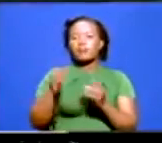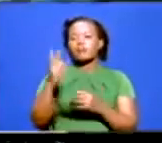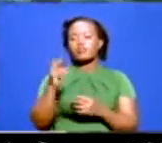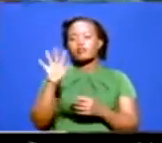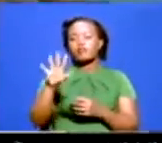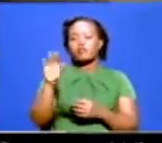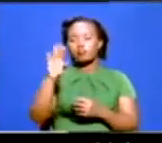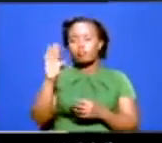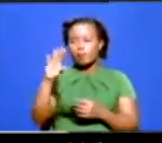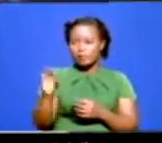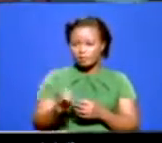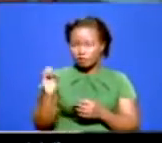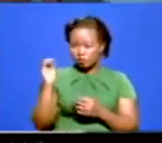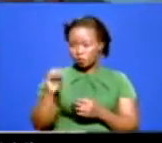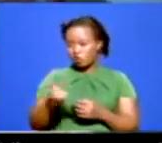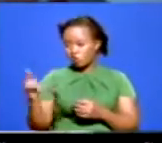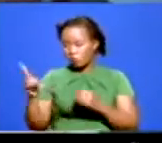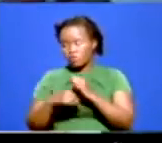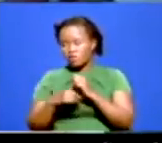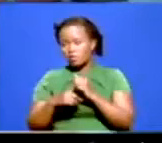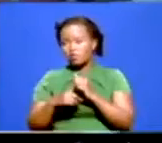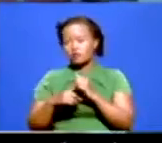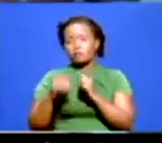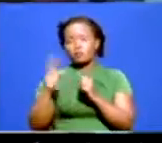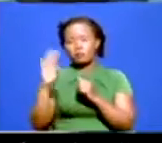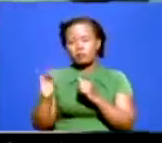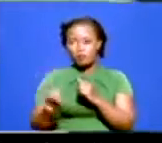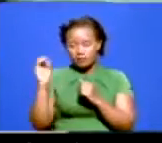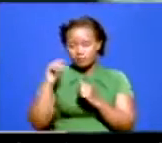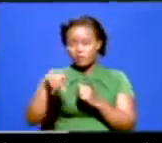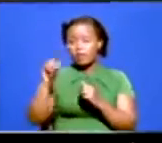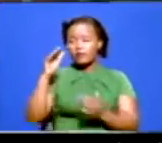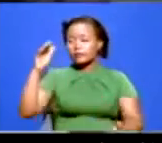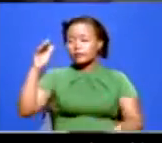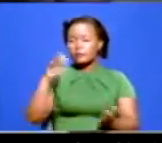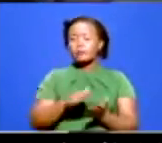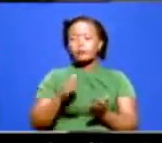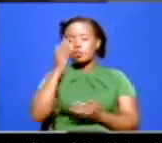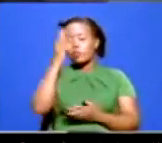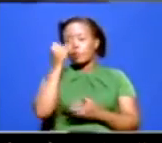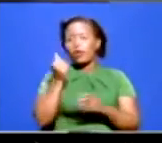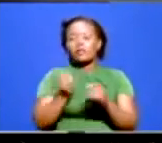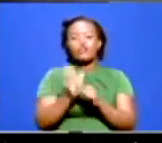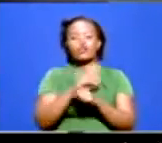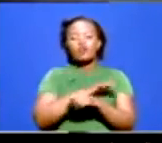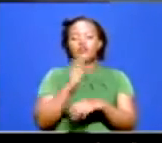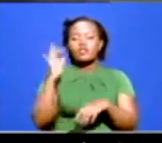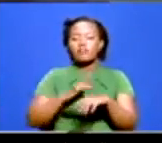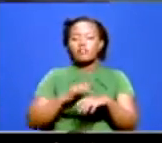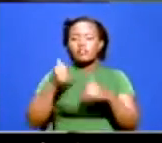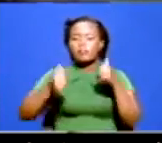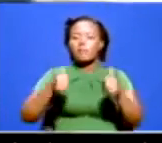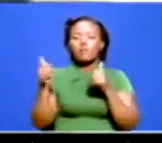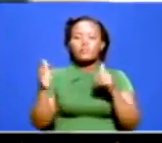to 646,000 passengers. The drop is attributed to the COVID-19 pandemic that upended the global